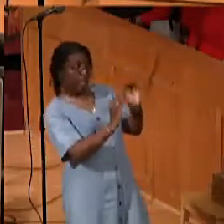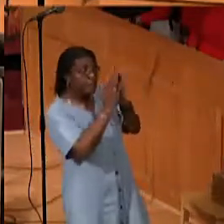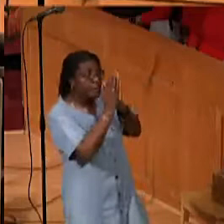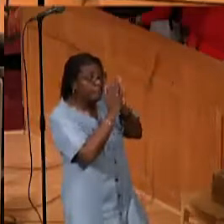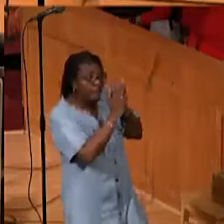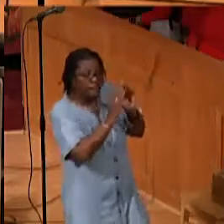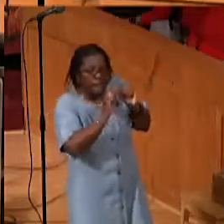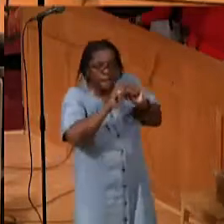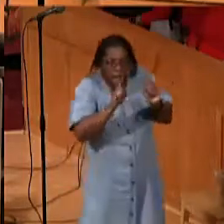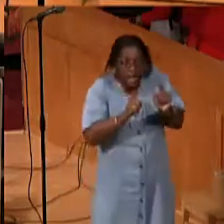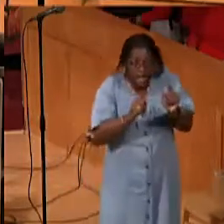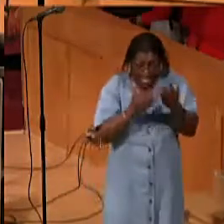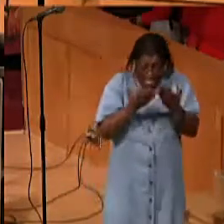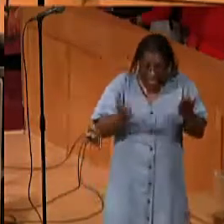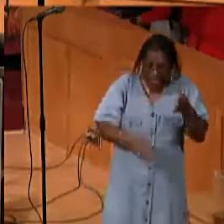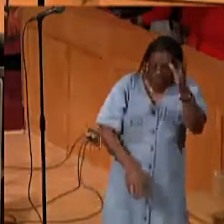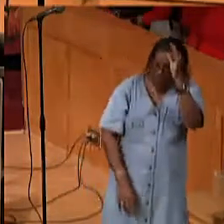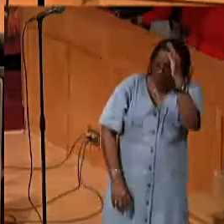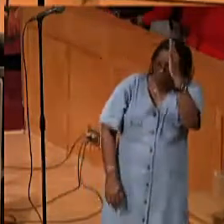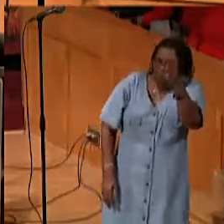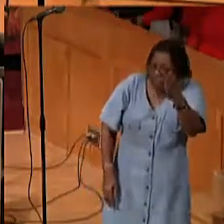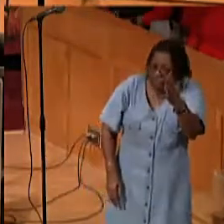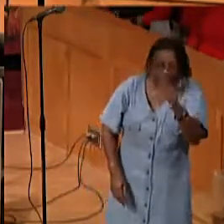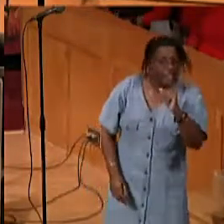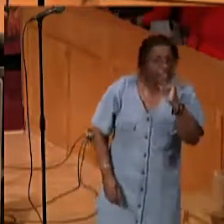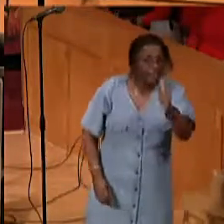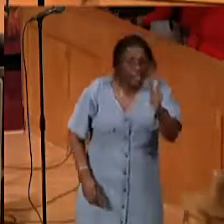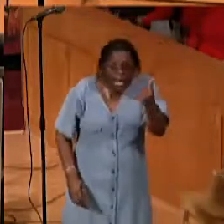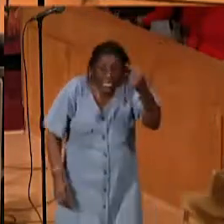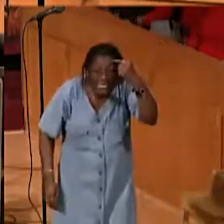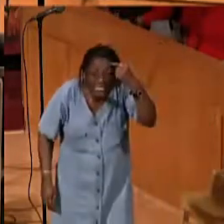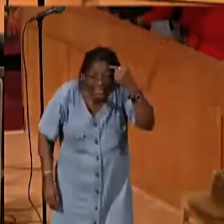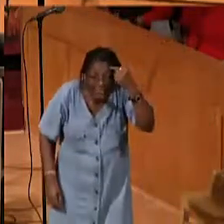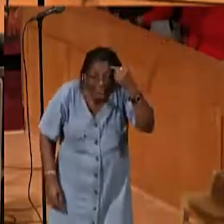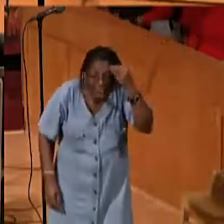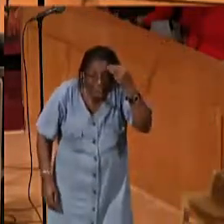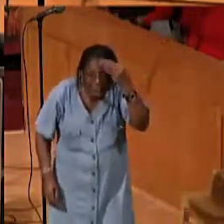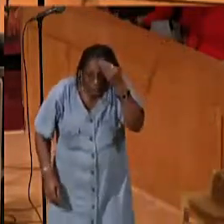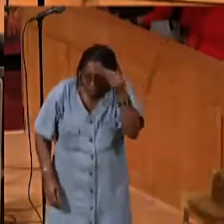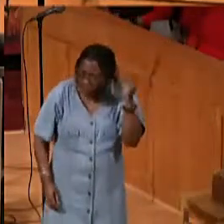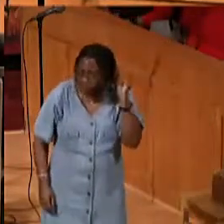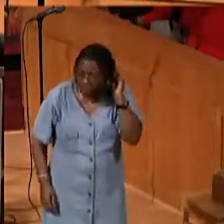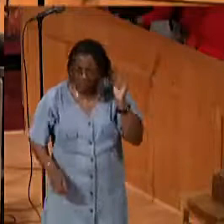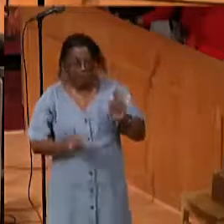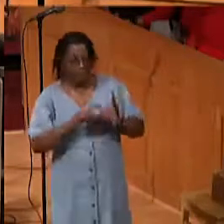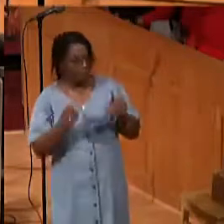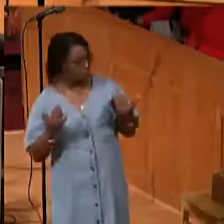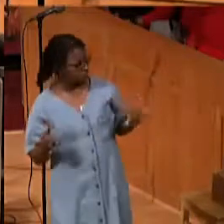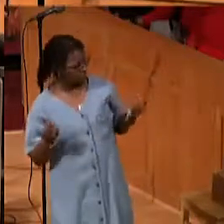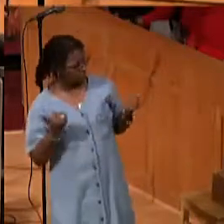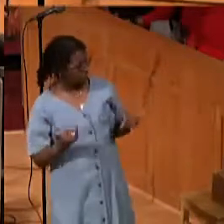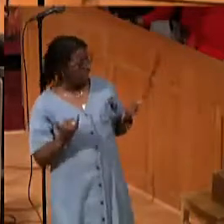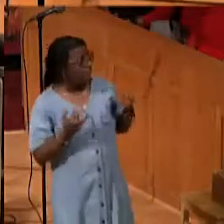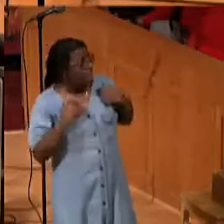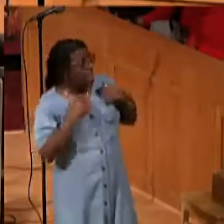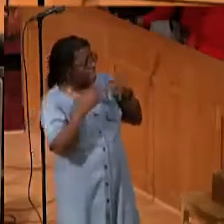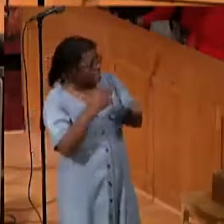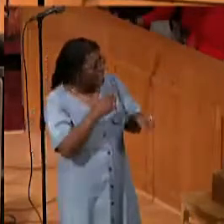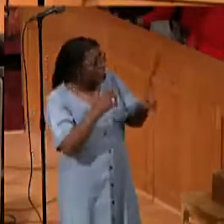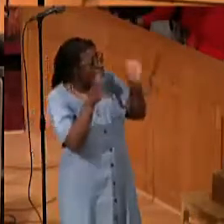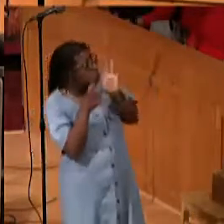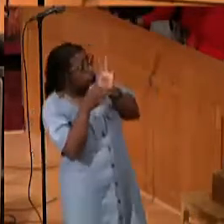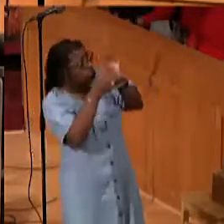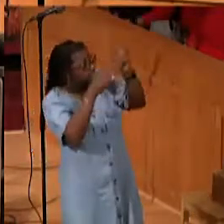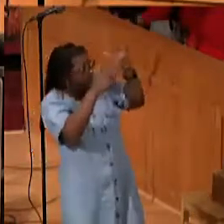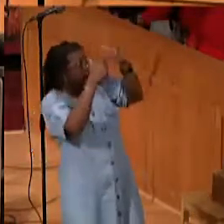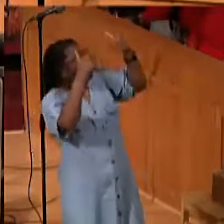even imagine that he would do for just little old me. I've got to enlarge him. Do I have a witness? I can't take the